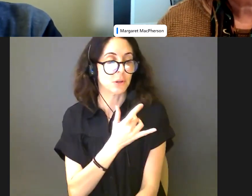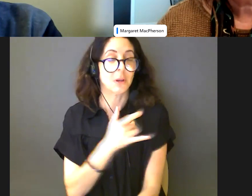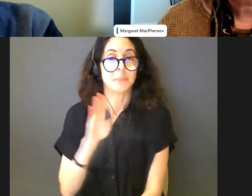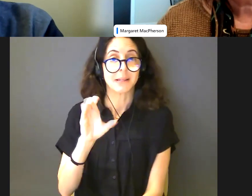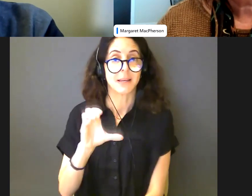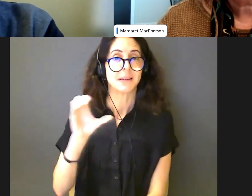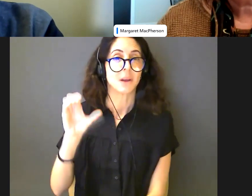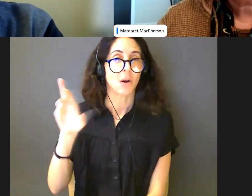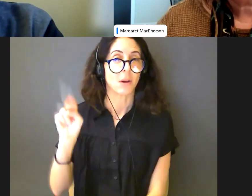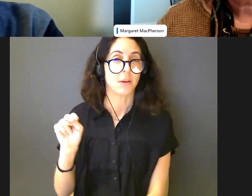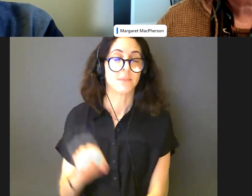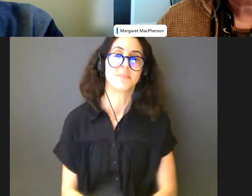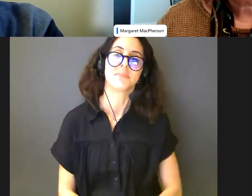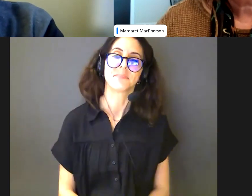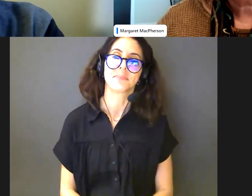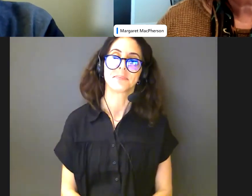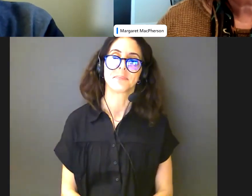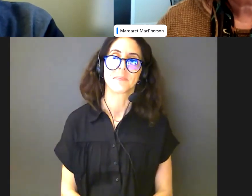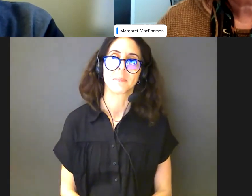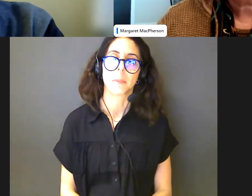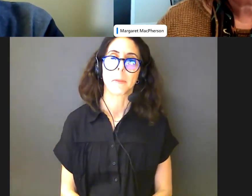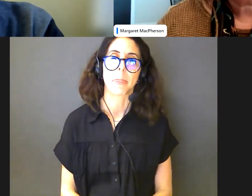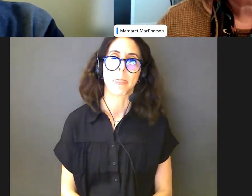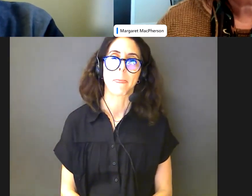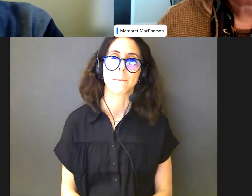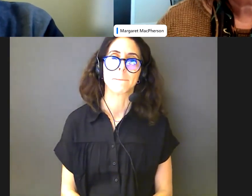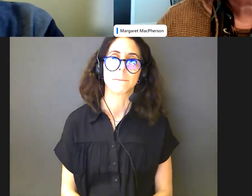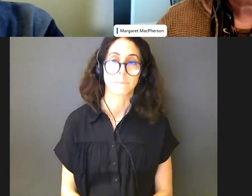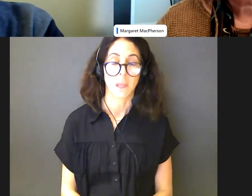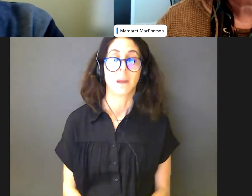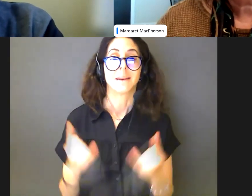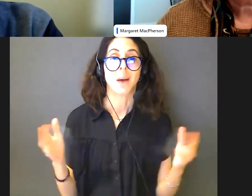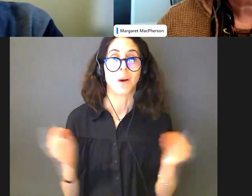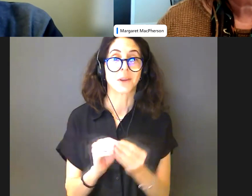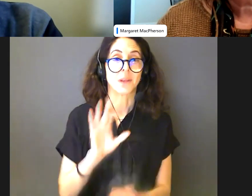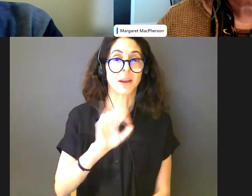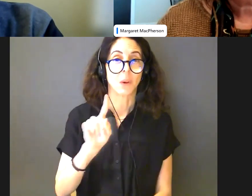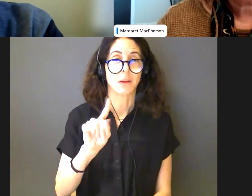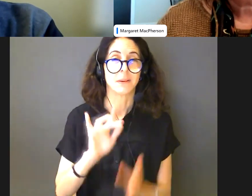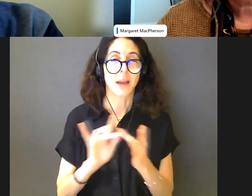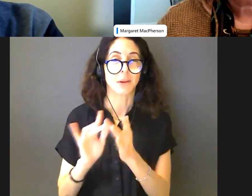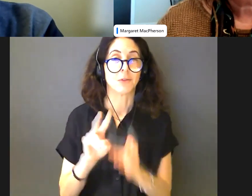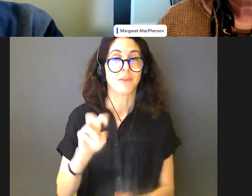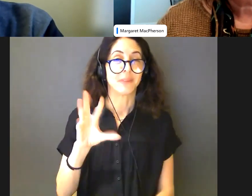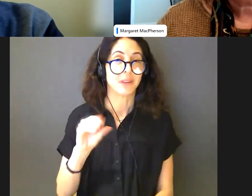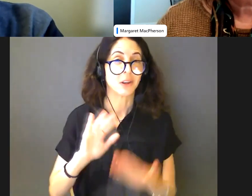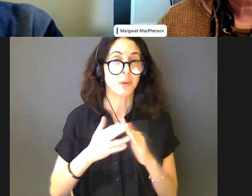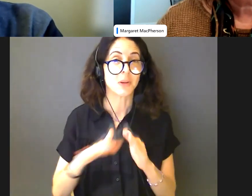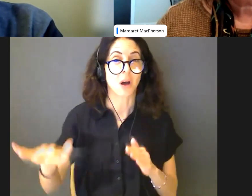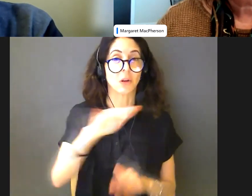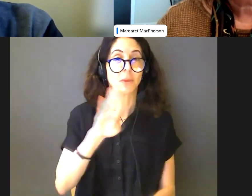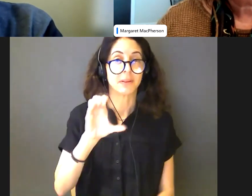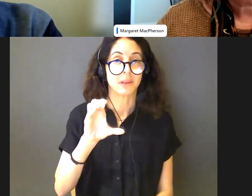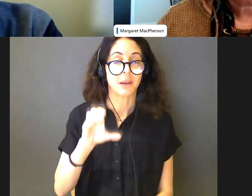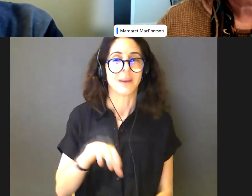CRN. There are currently 91 networks serving 250 communities in BC,